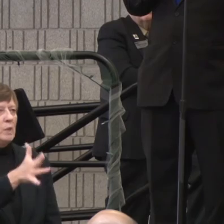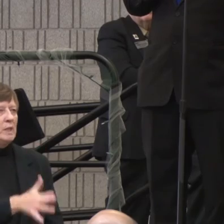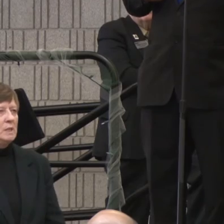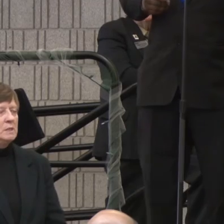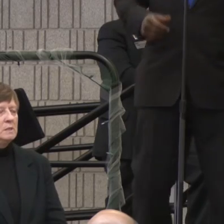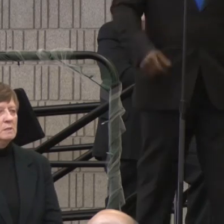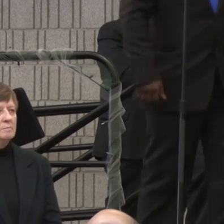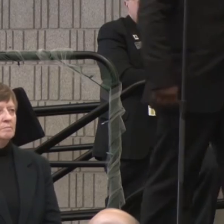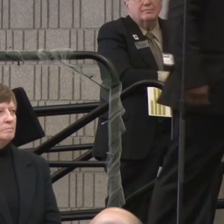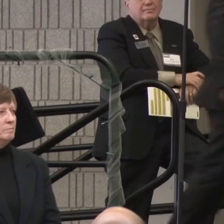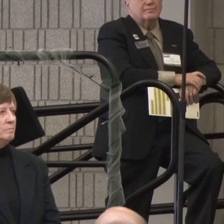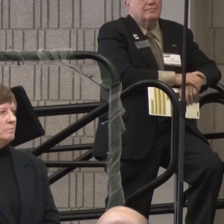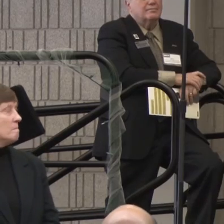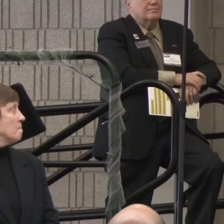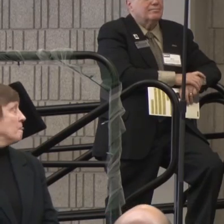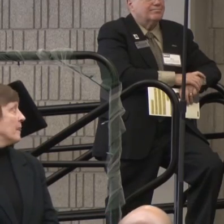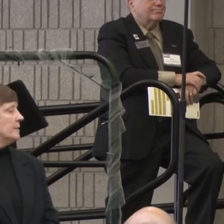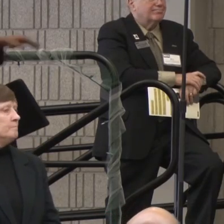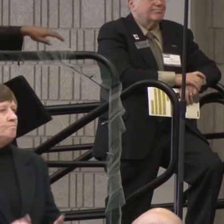squeeze.